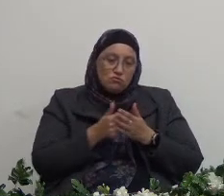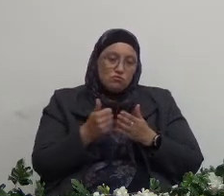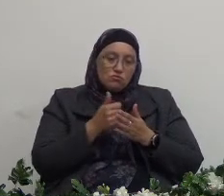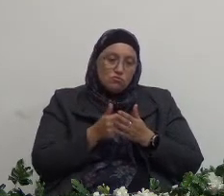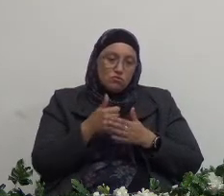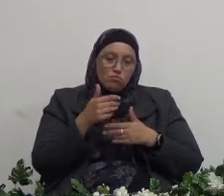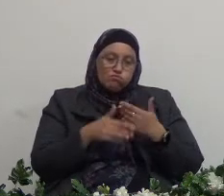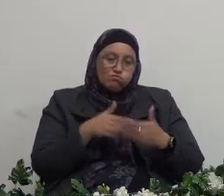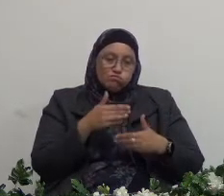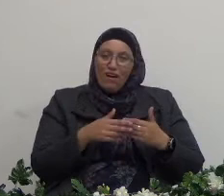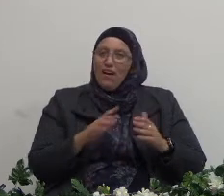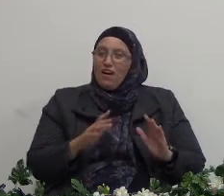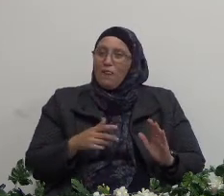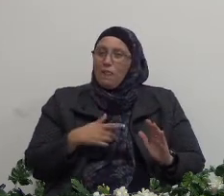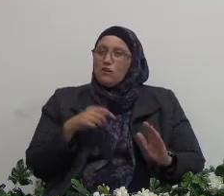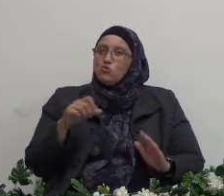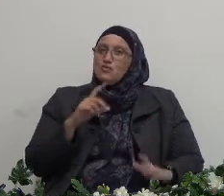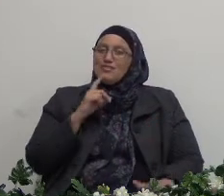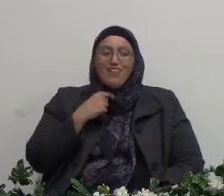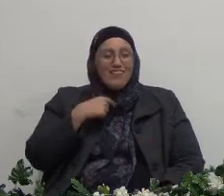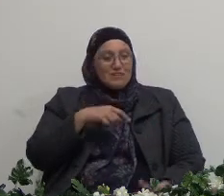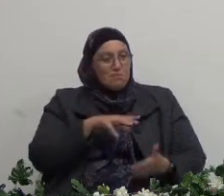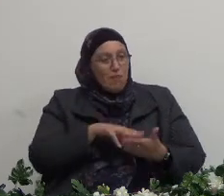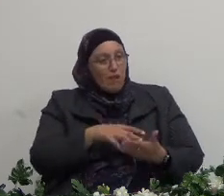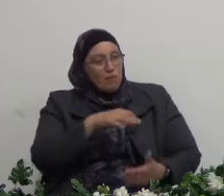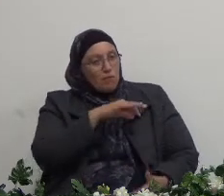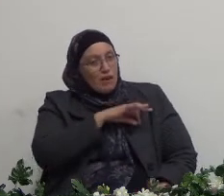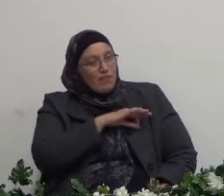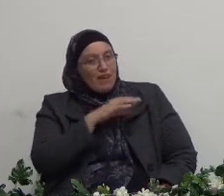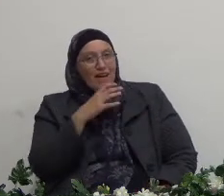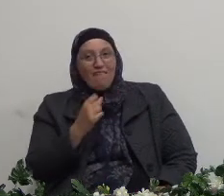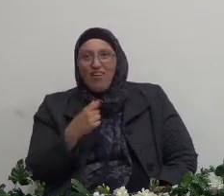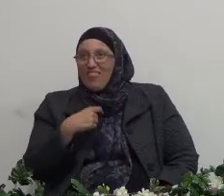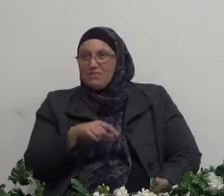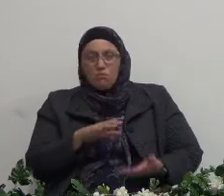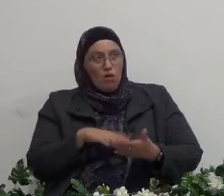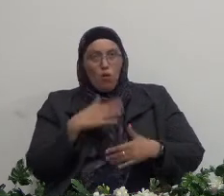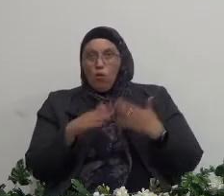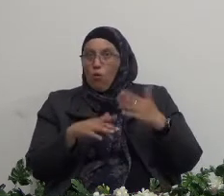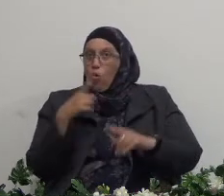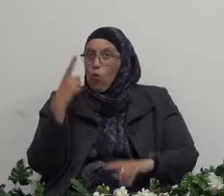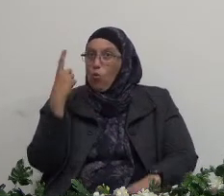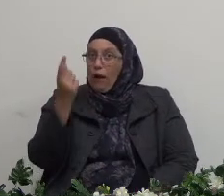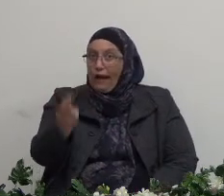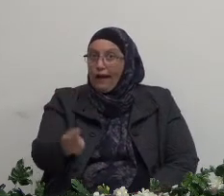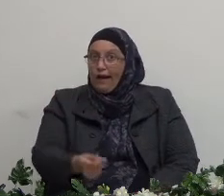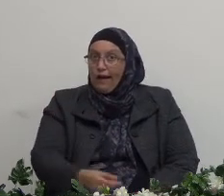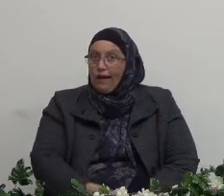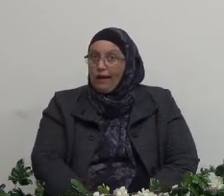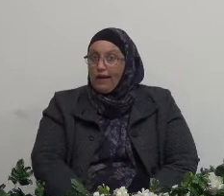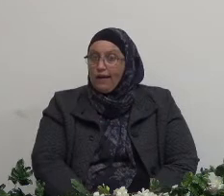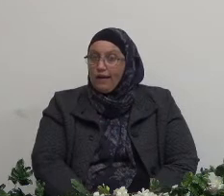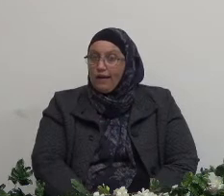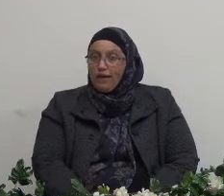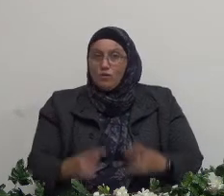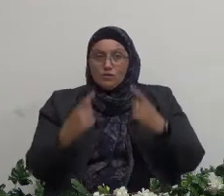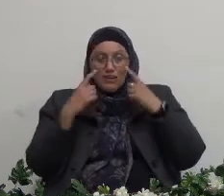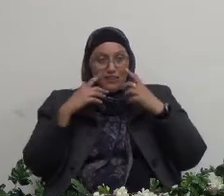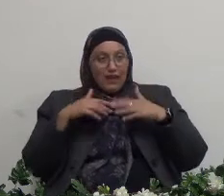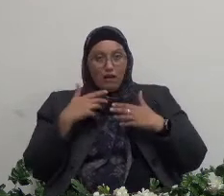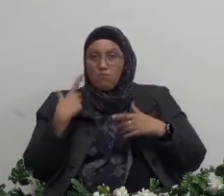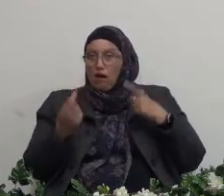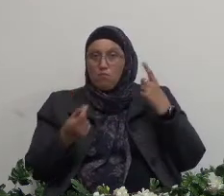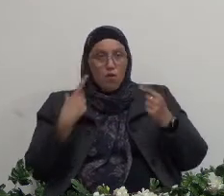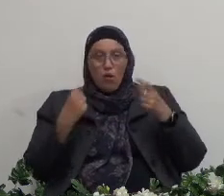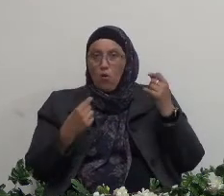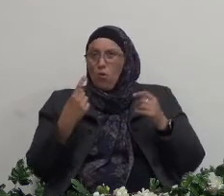be looking over. We still got, and this month's moving past pretty quickly. You know, you see the days have just passed. We're